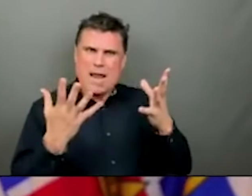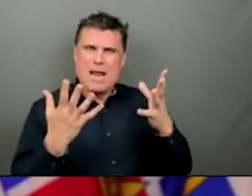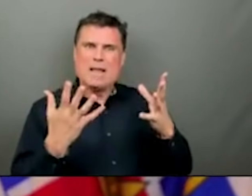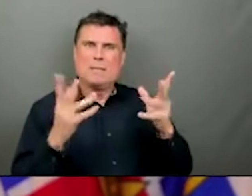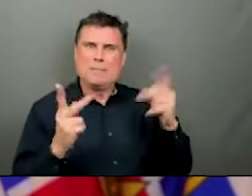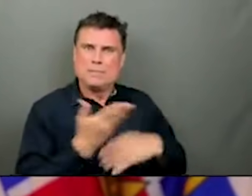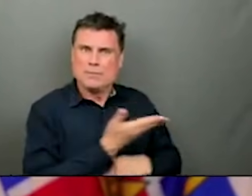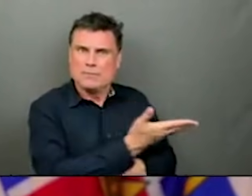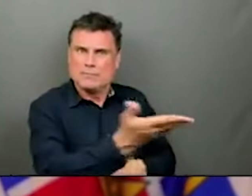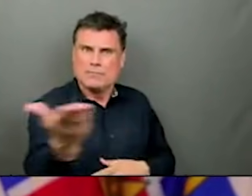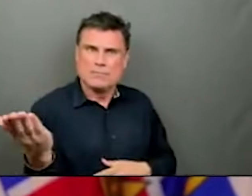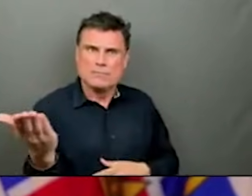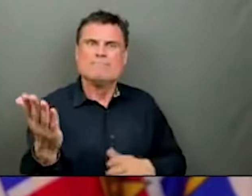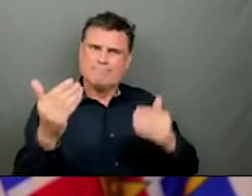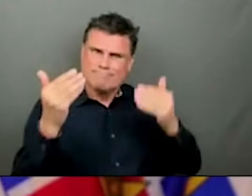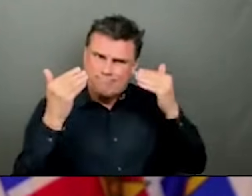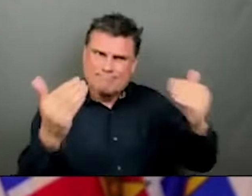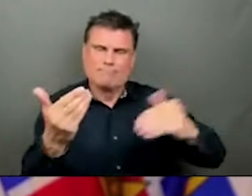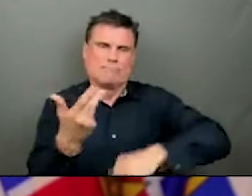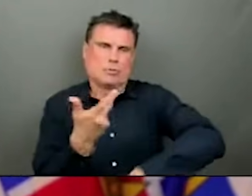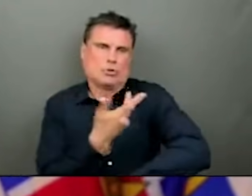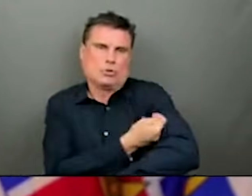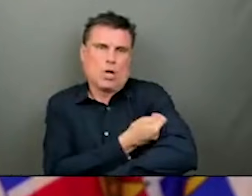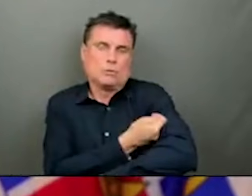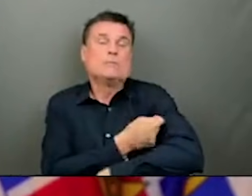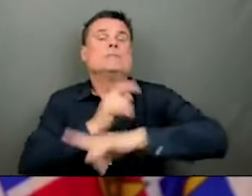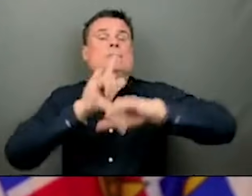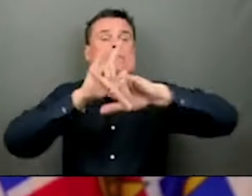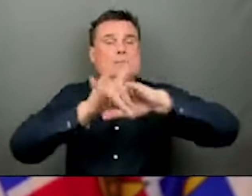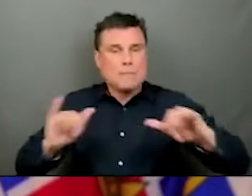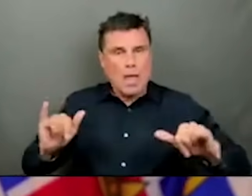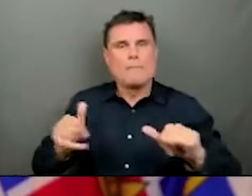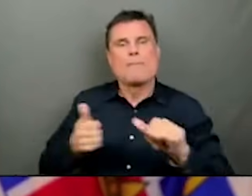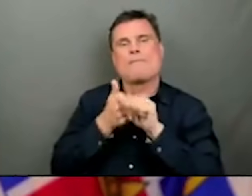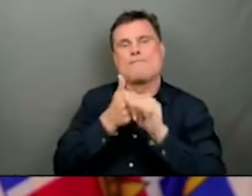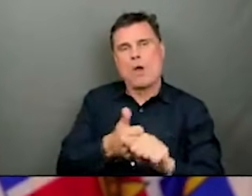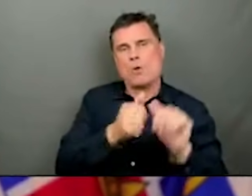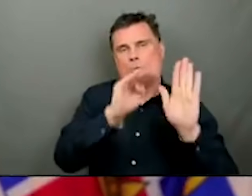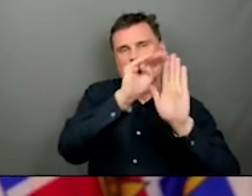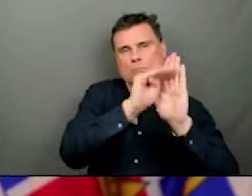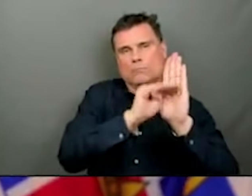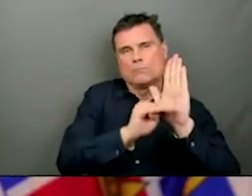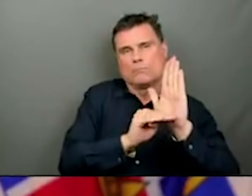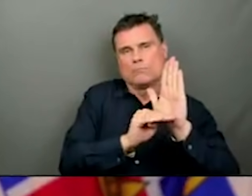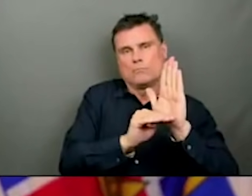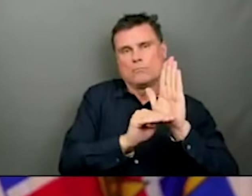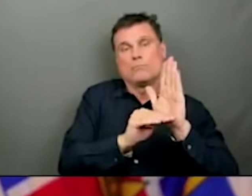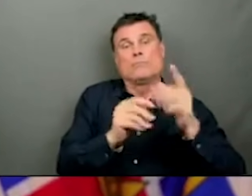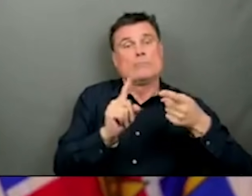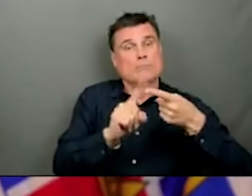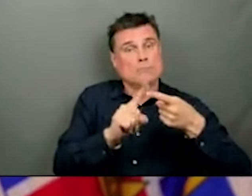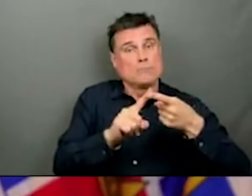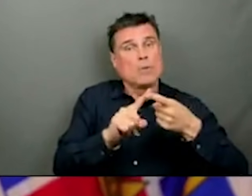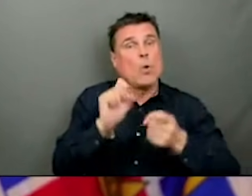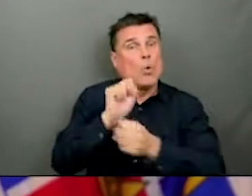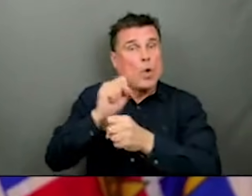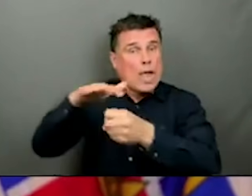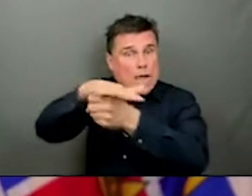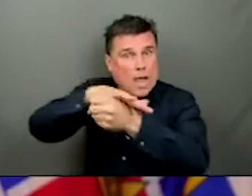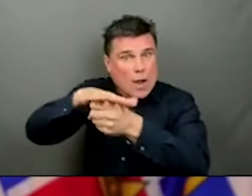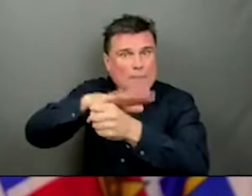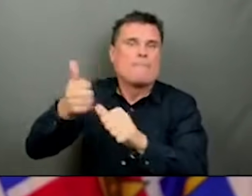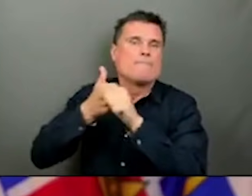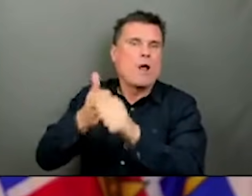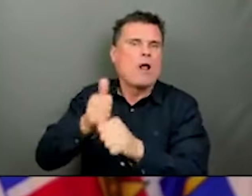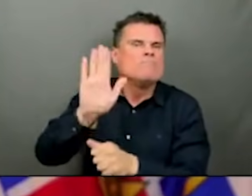that means our COVID safety plans in our workplace, working from home if possible, keeping our groups small,